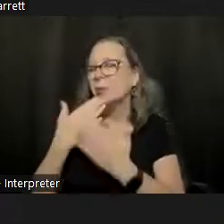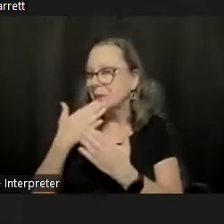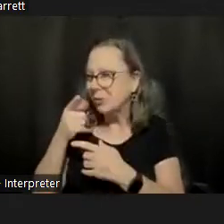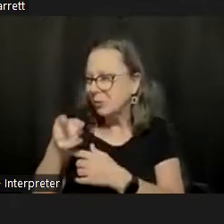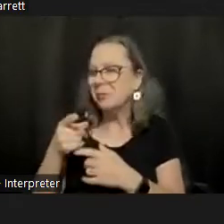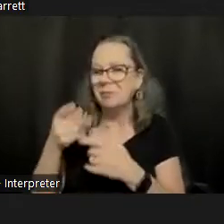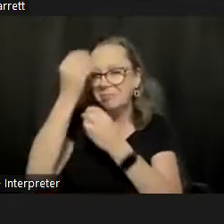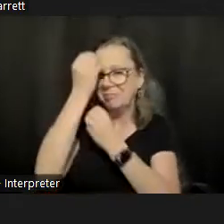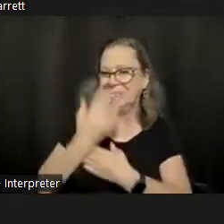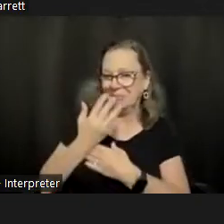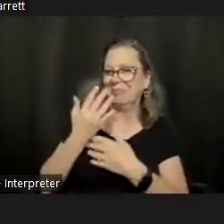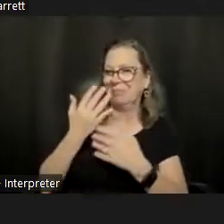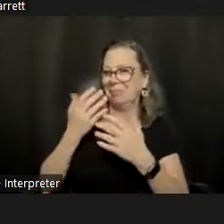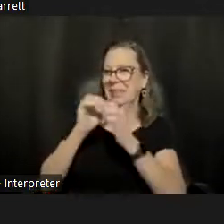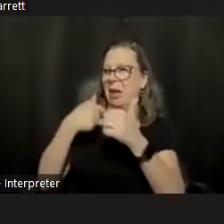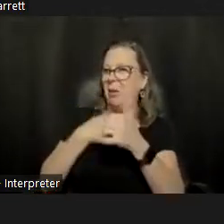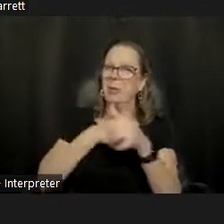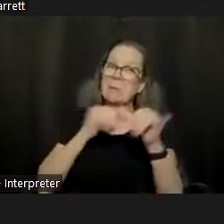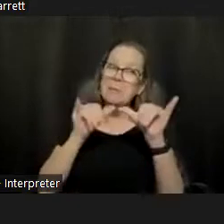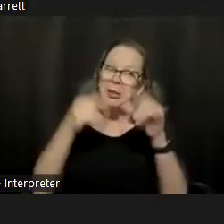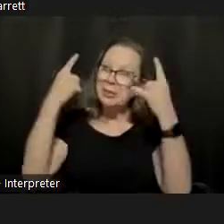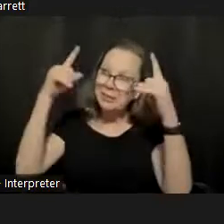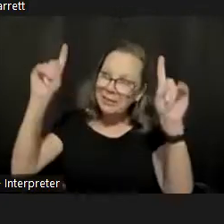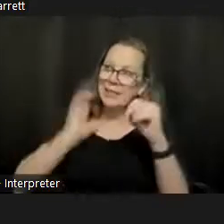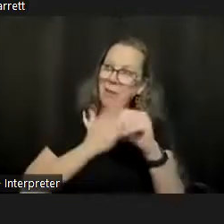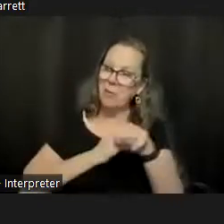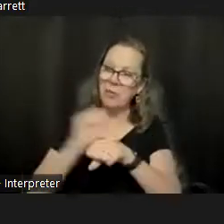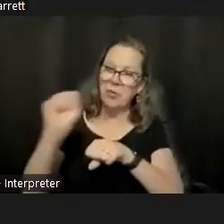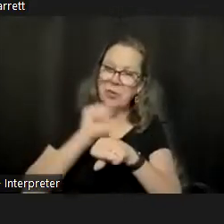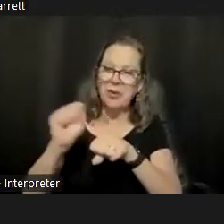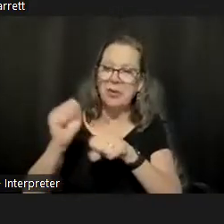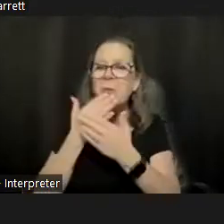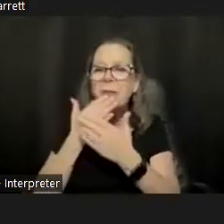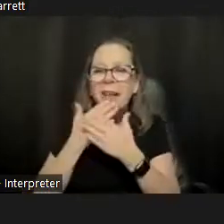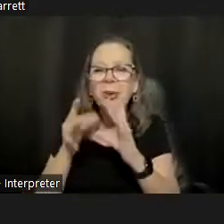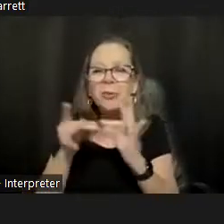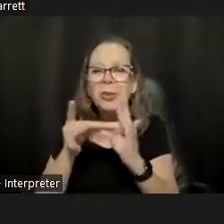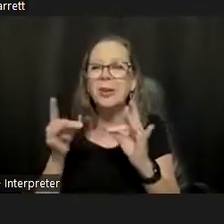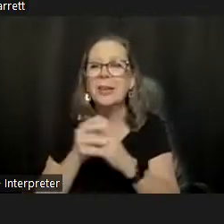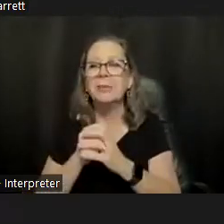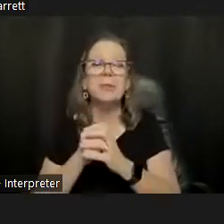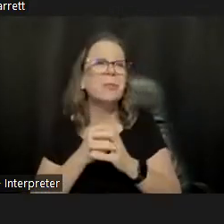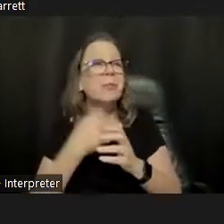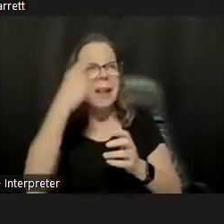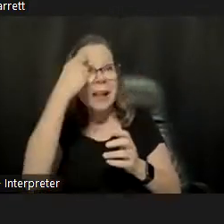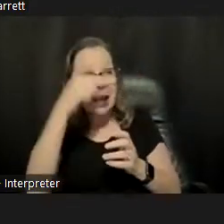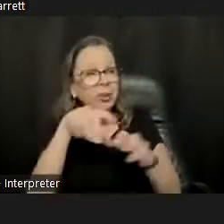and giving us that feedback. That's how we measure success of what we're doing. So thank you for sharing that. I think you're doing